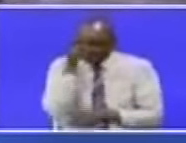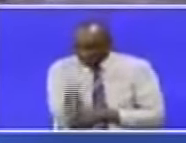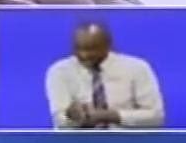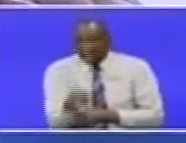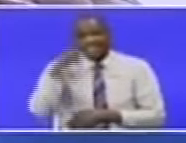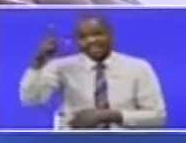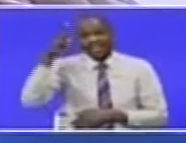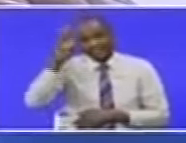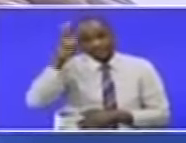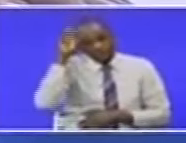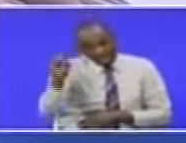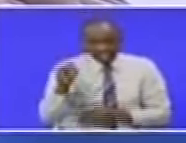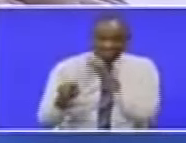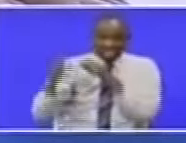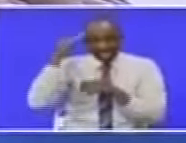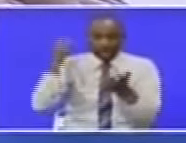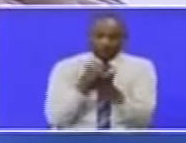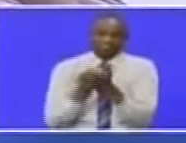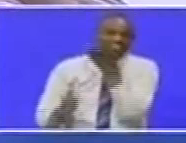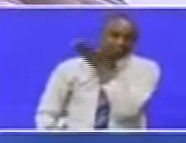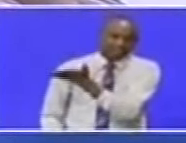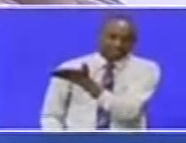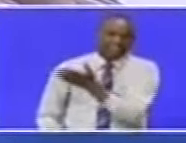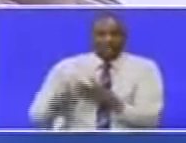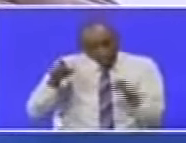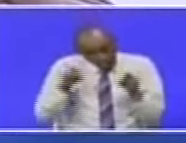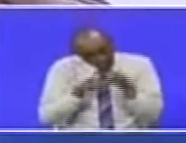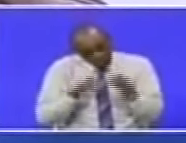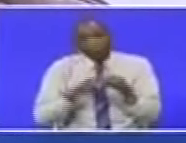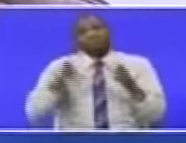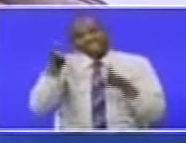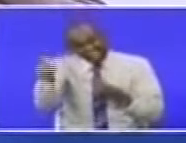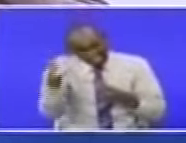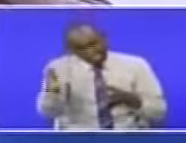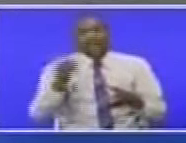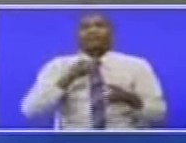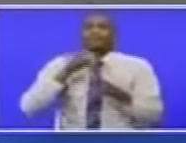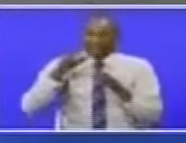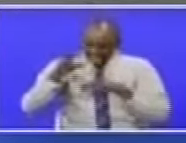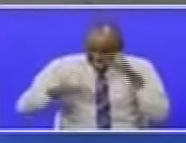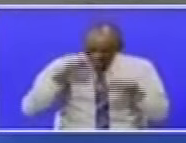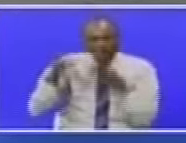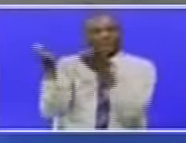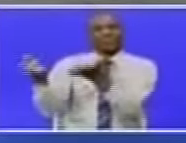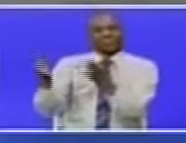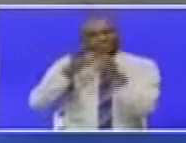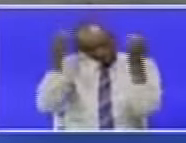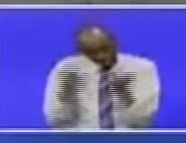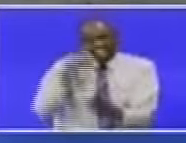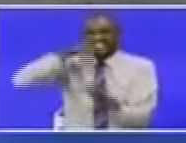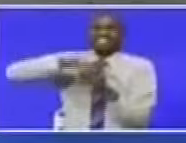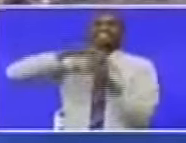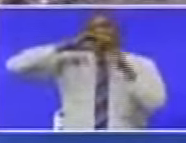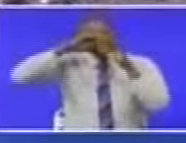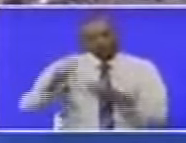Kenya Wildlife Service headquarters in Nairobi, that also houses the only national park in the world within the proximity